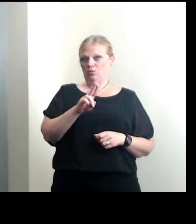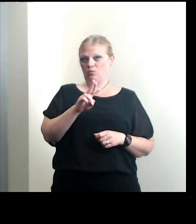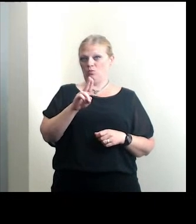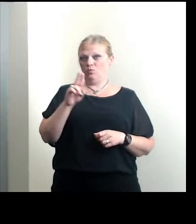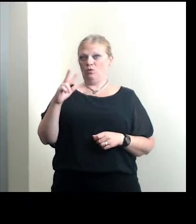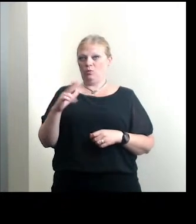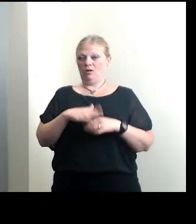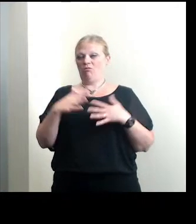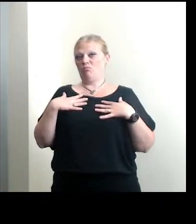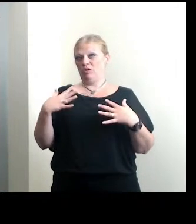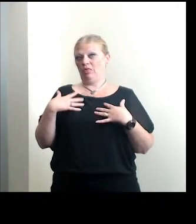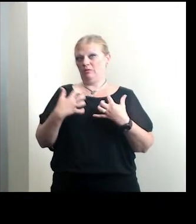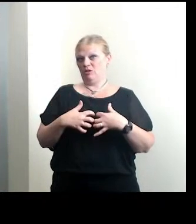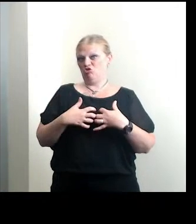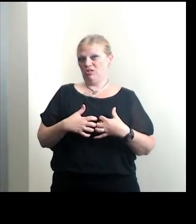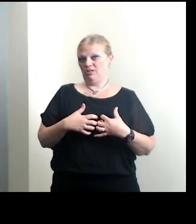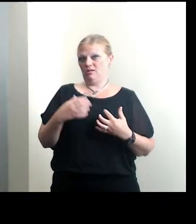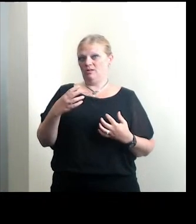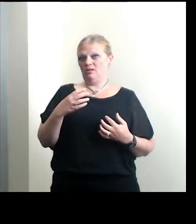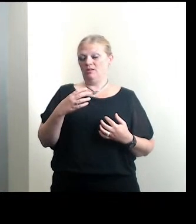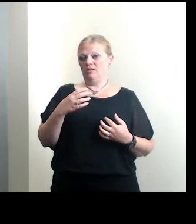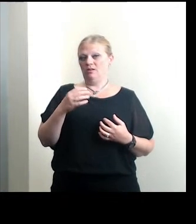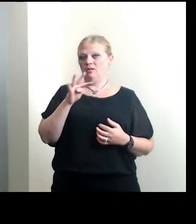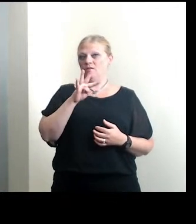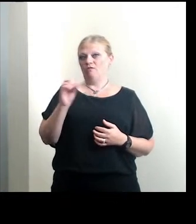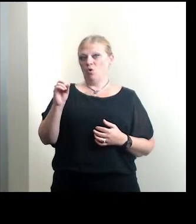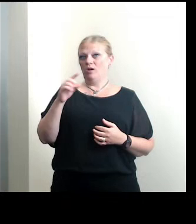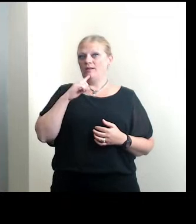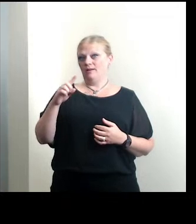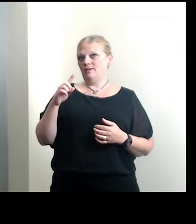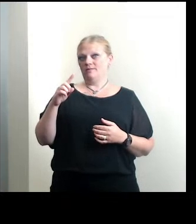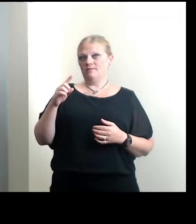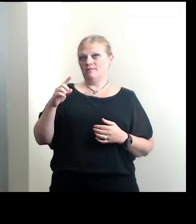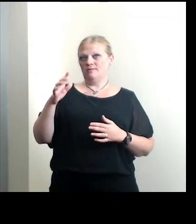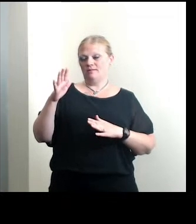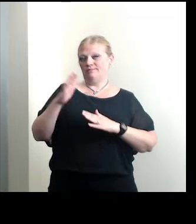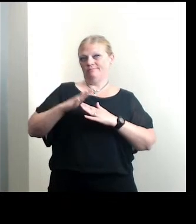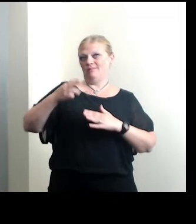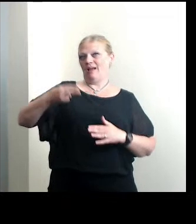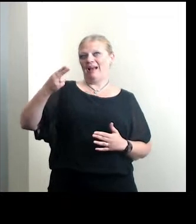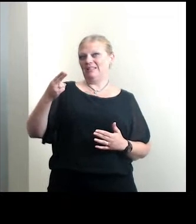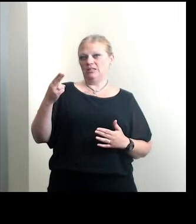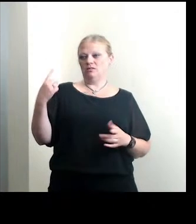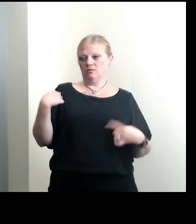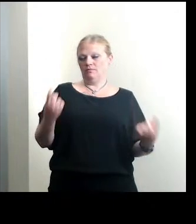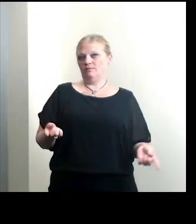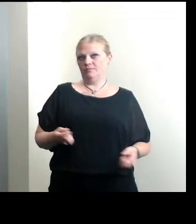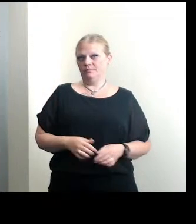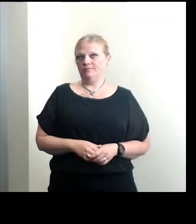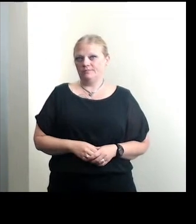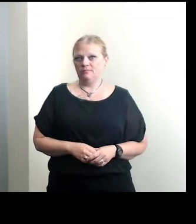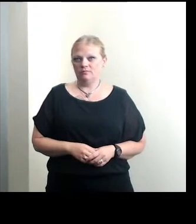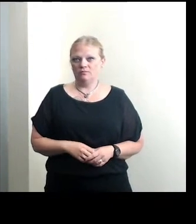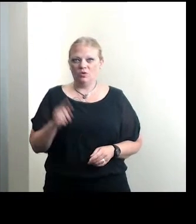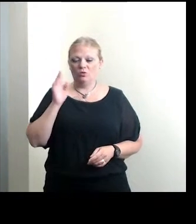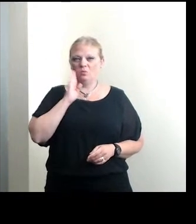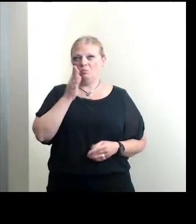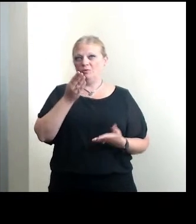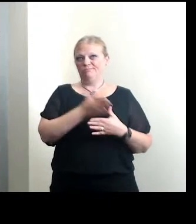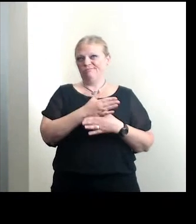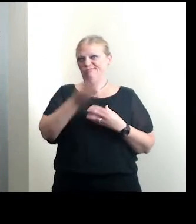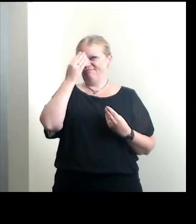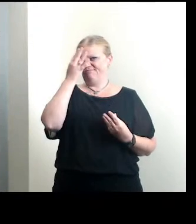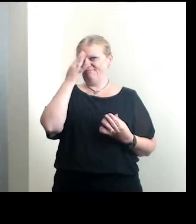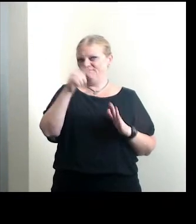were on an airway assist, and the 40 patients is the highest, as you'll see in some time as we go through that data a little bit more